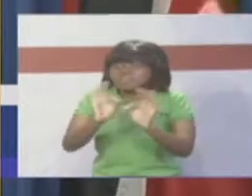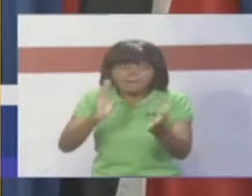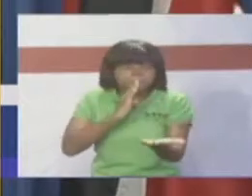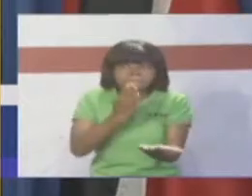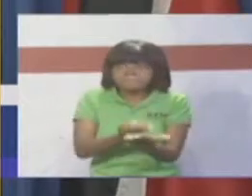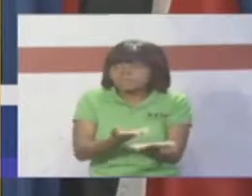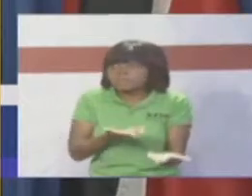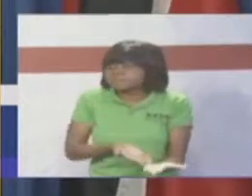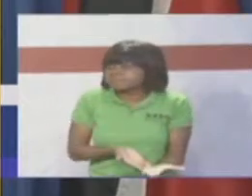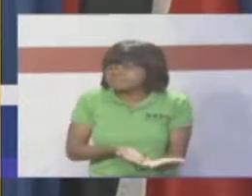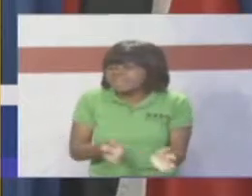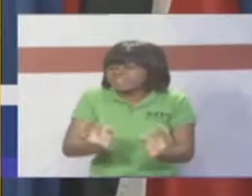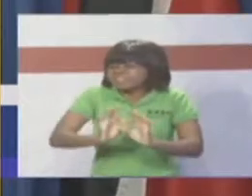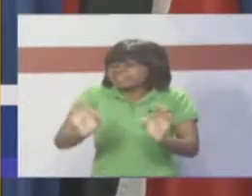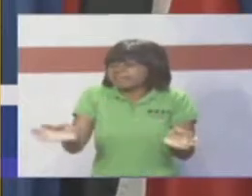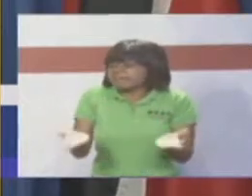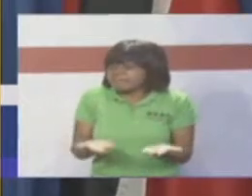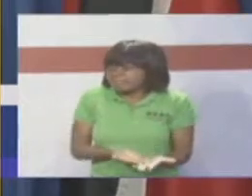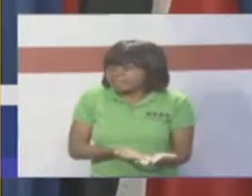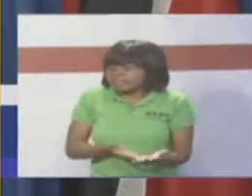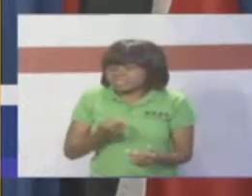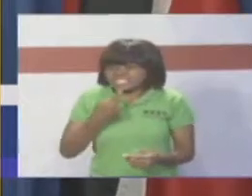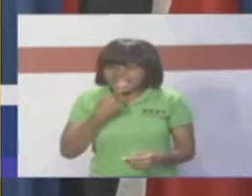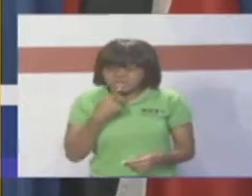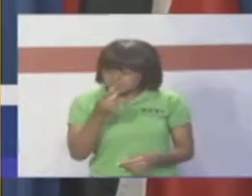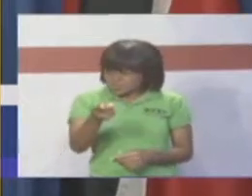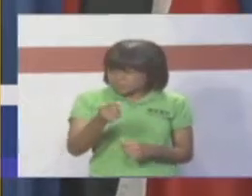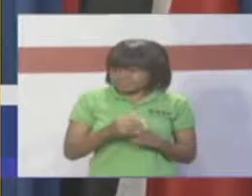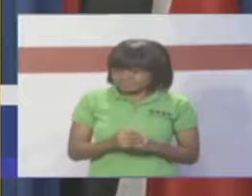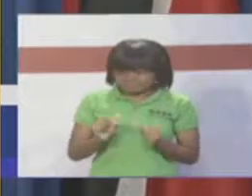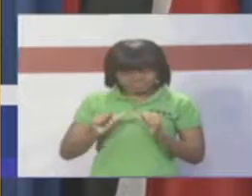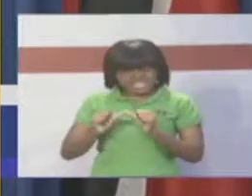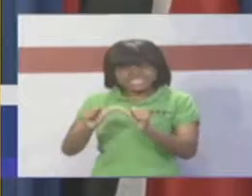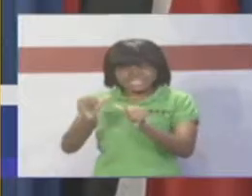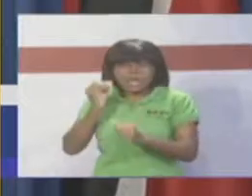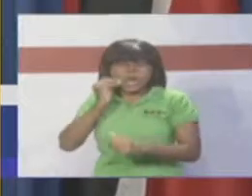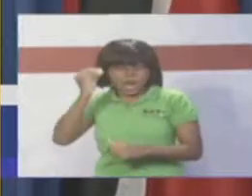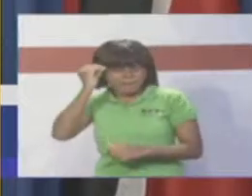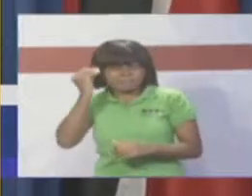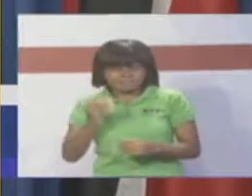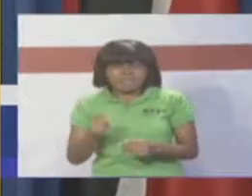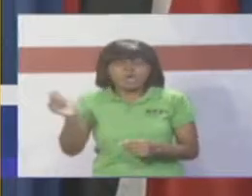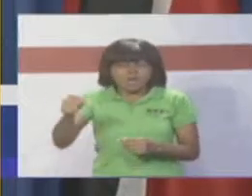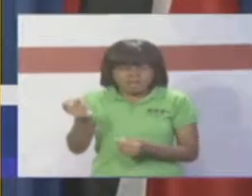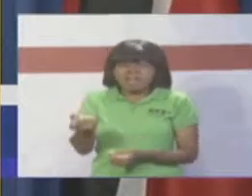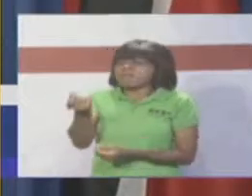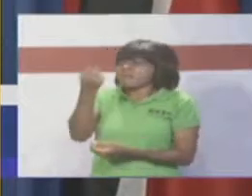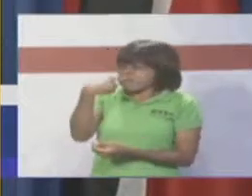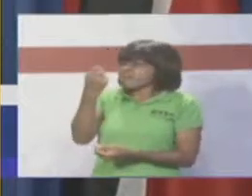Stay home and use it. When you go to the point where it appears as though